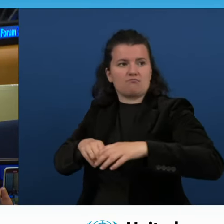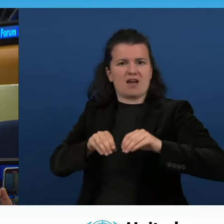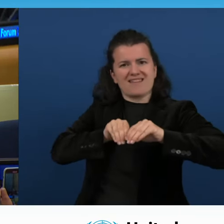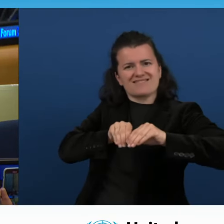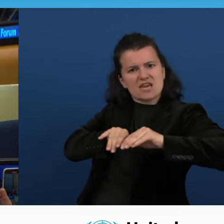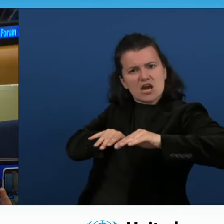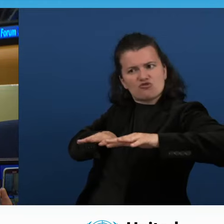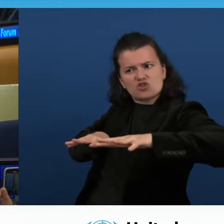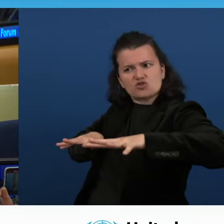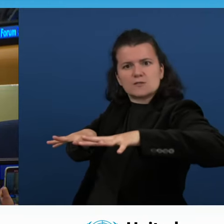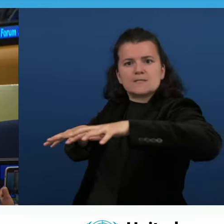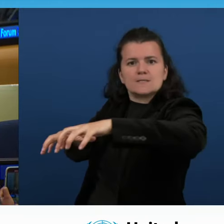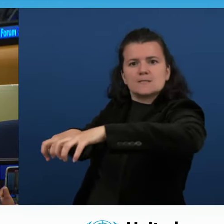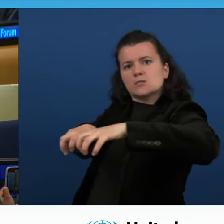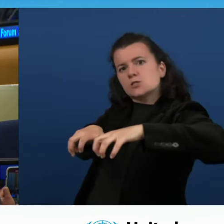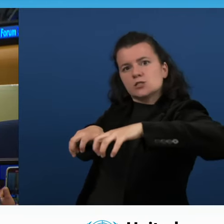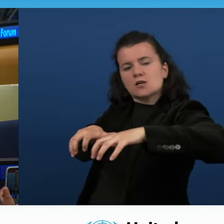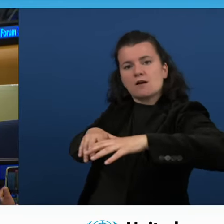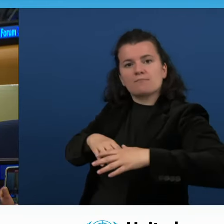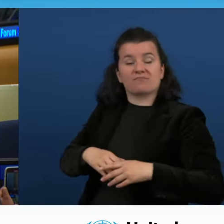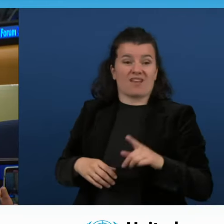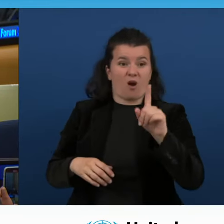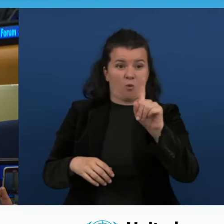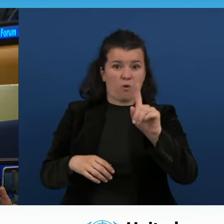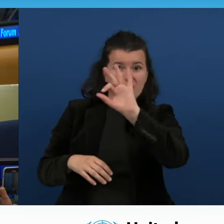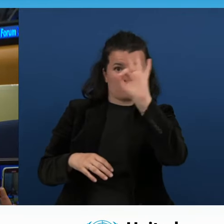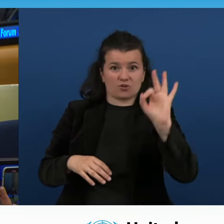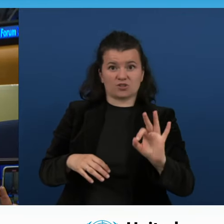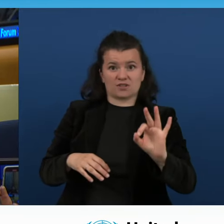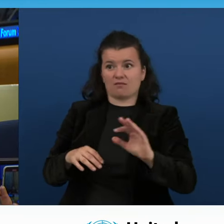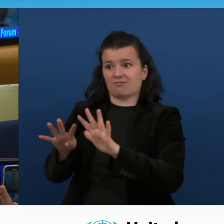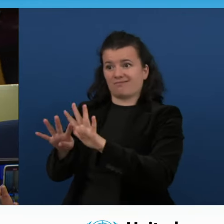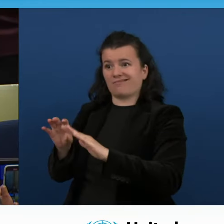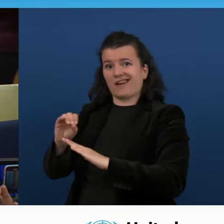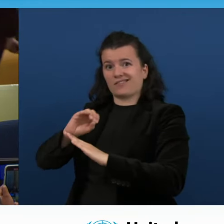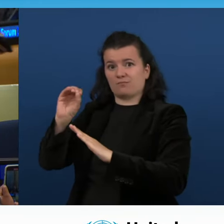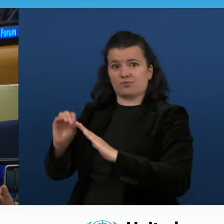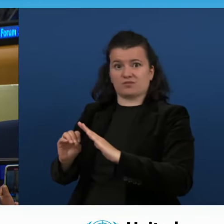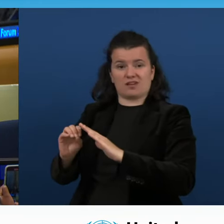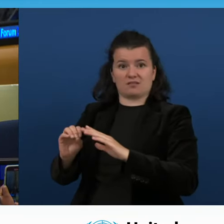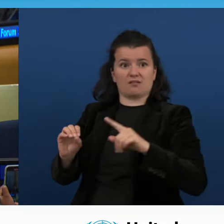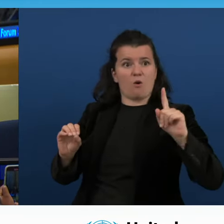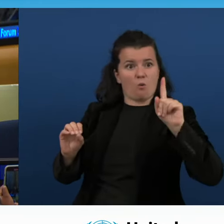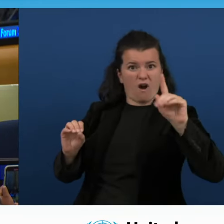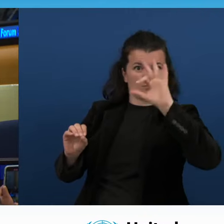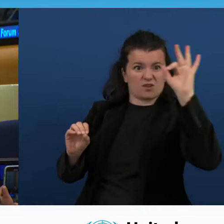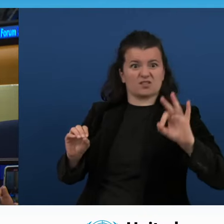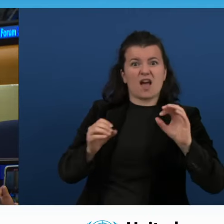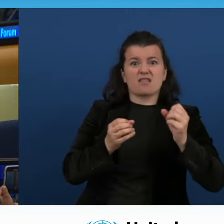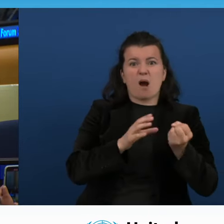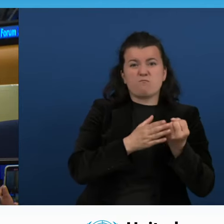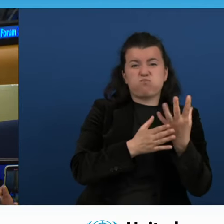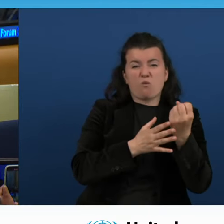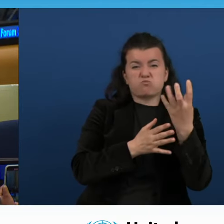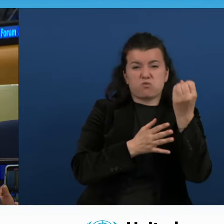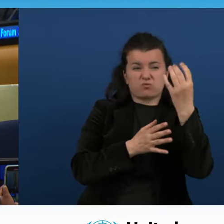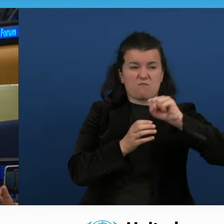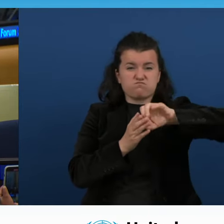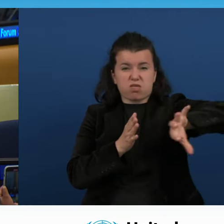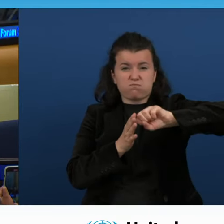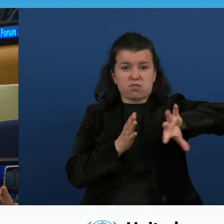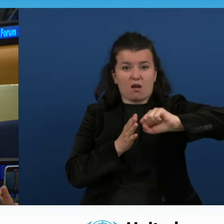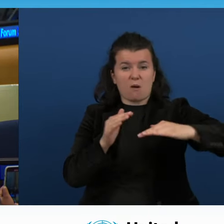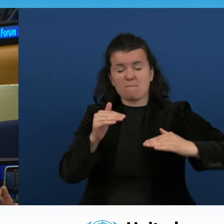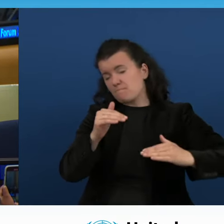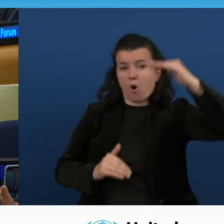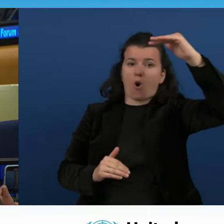1% pollutes more than the 90% poorest in the planet. And we know who are responsible for this. And often there are people who are here,